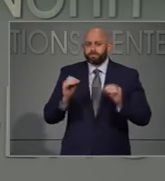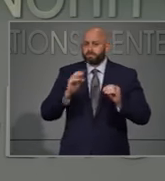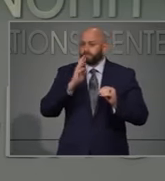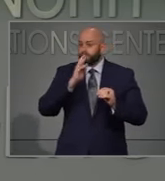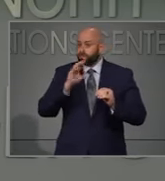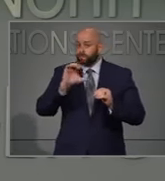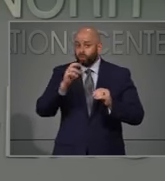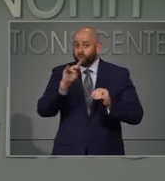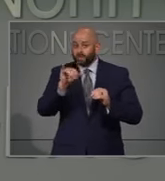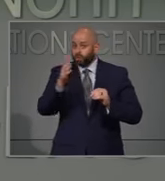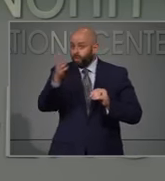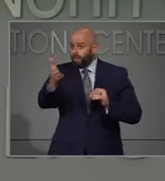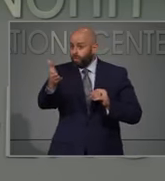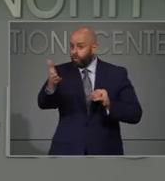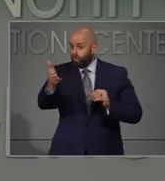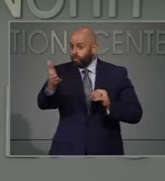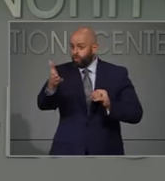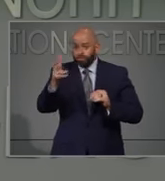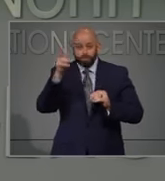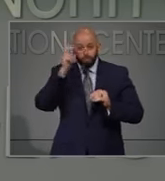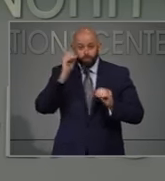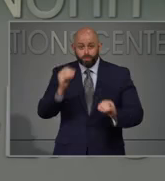Christy, are you there?